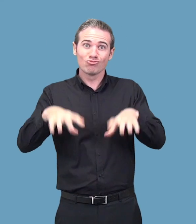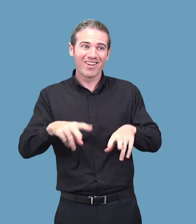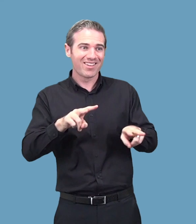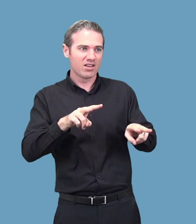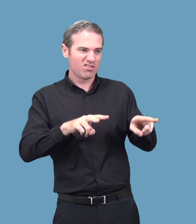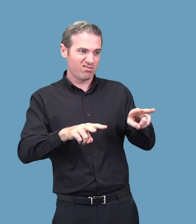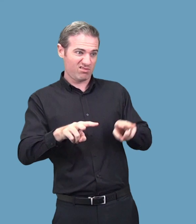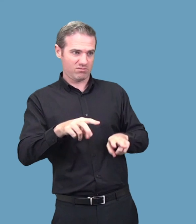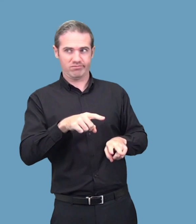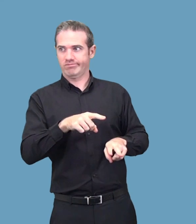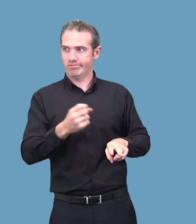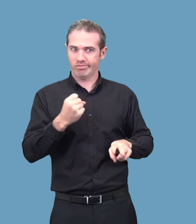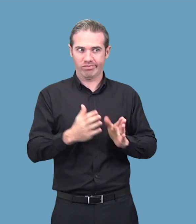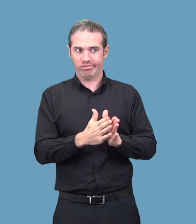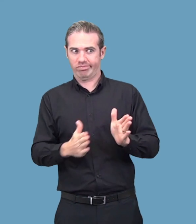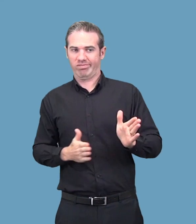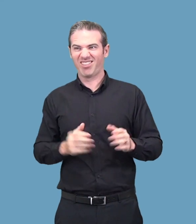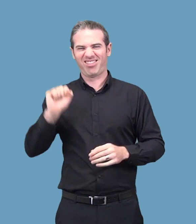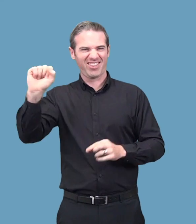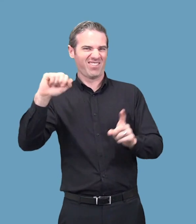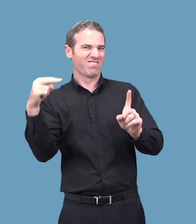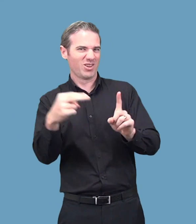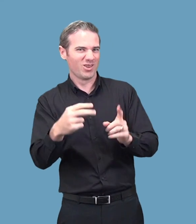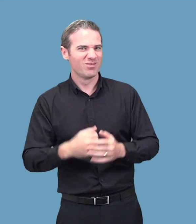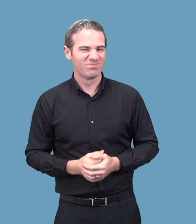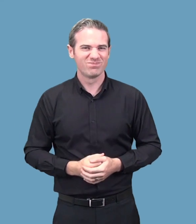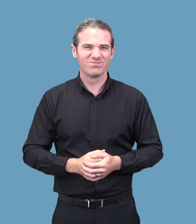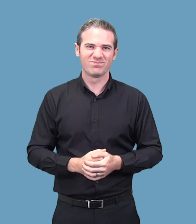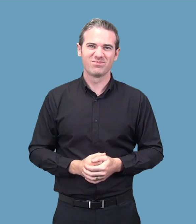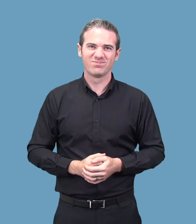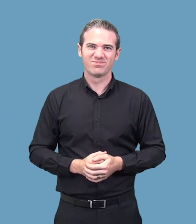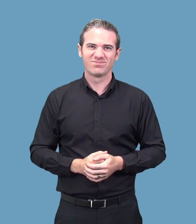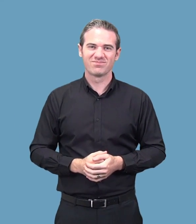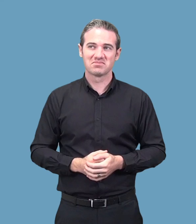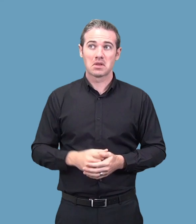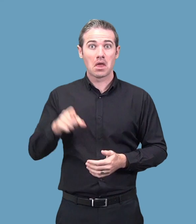years relates to position of Aboriginal